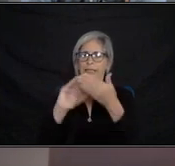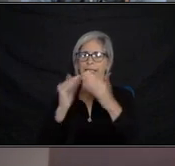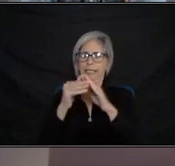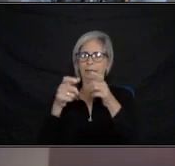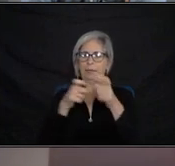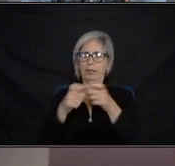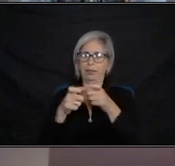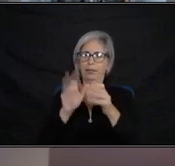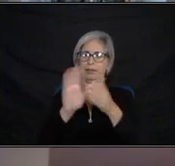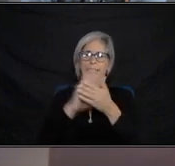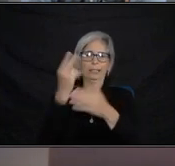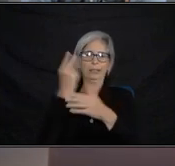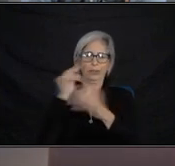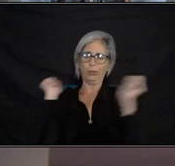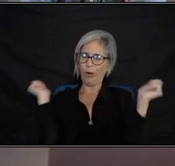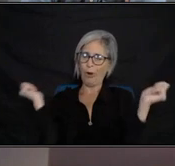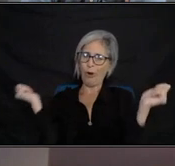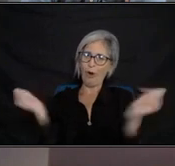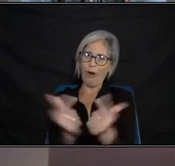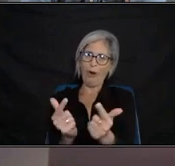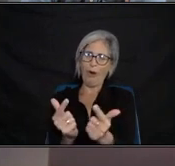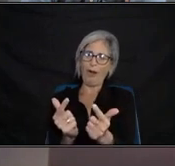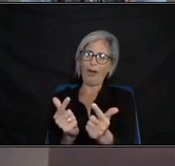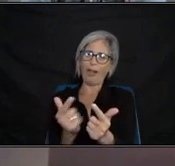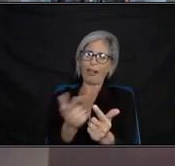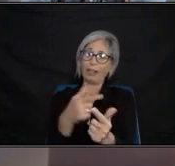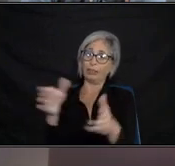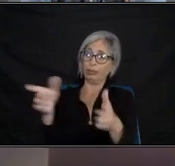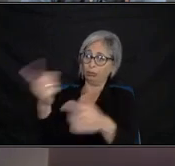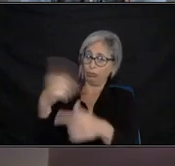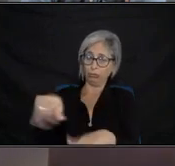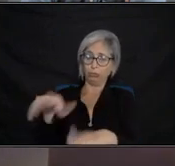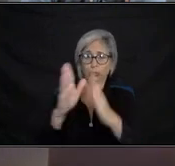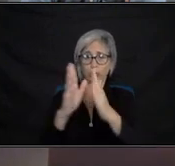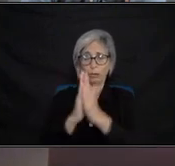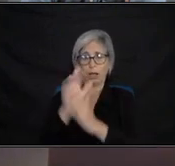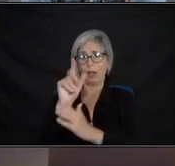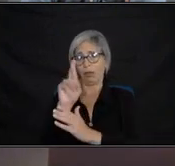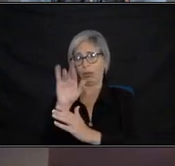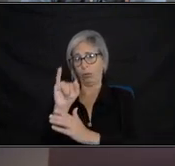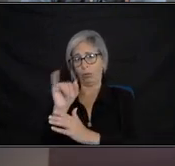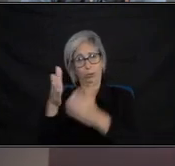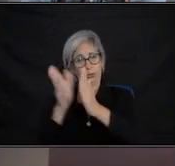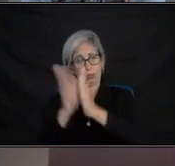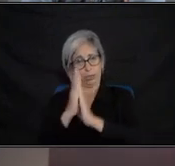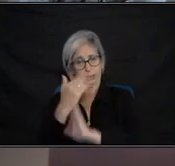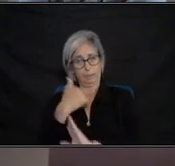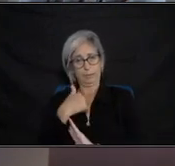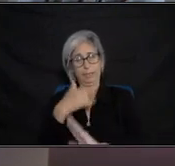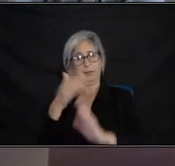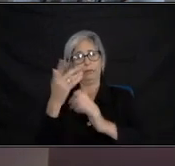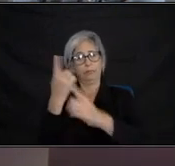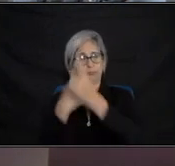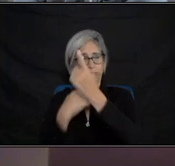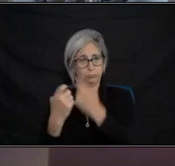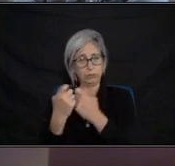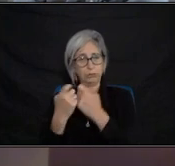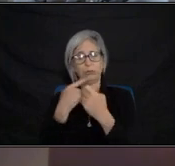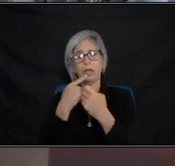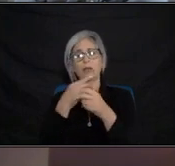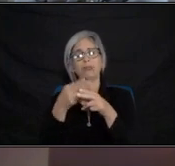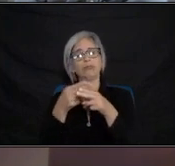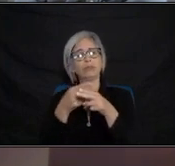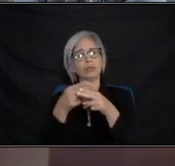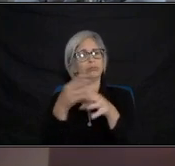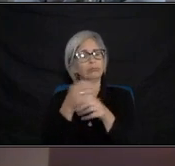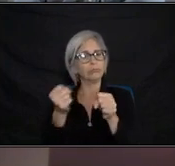see you all. As requested by Lori, we have been asked to just give you a quick